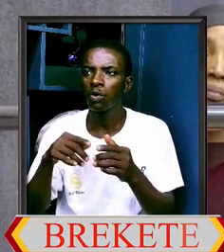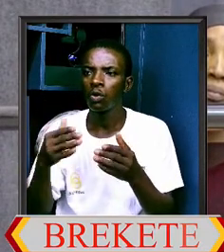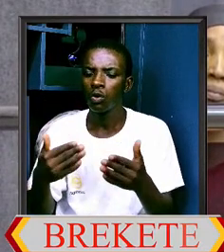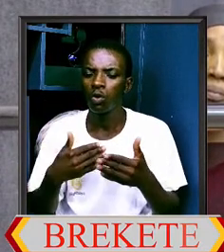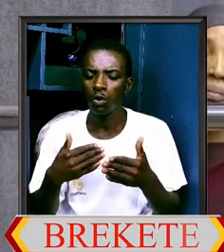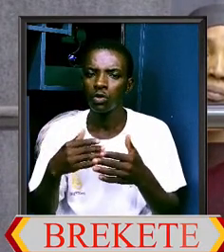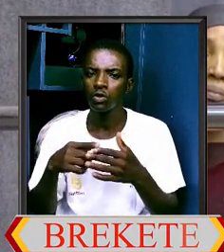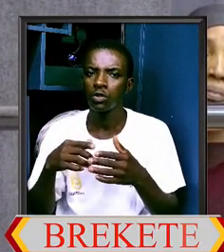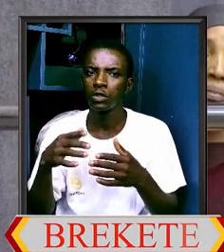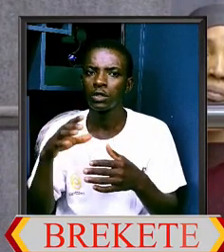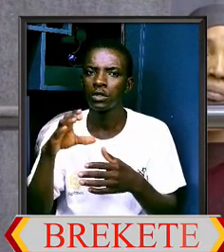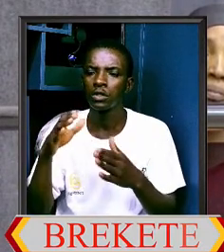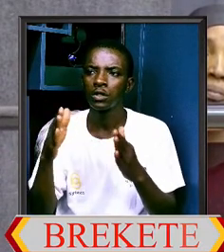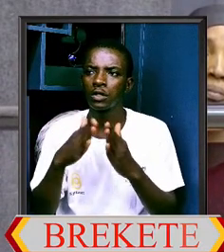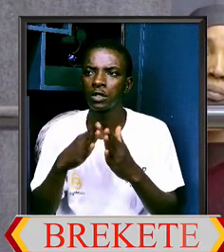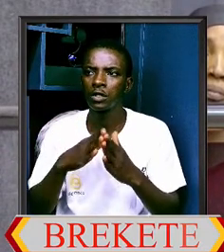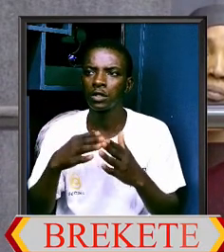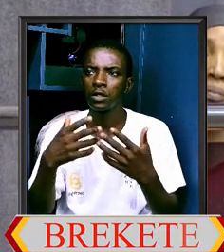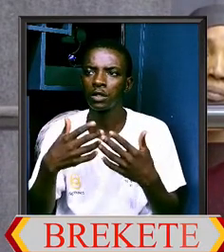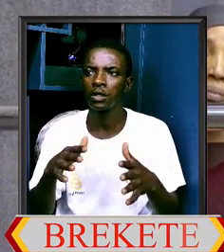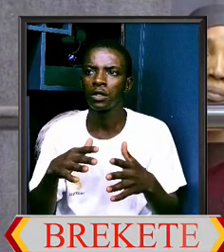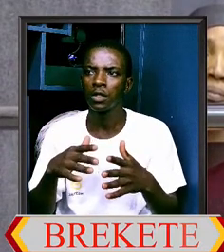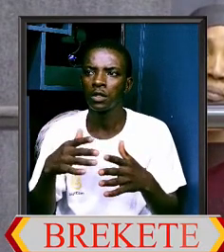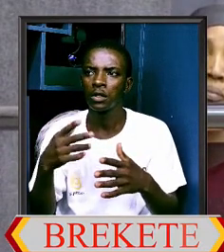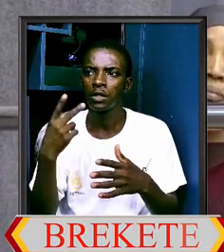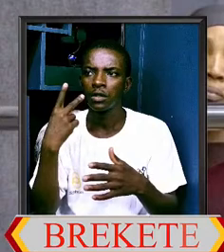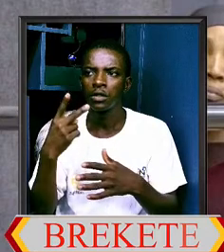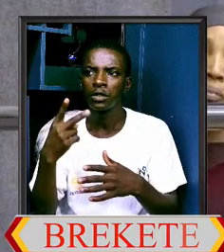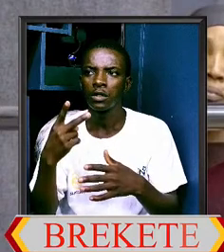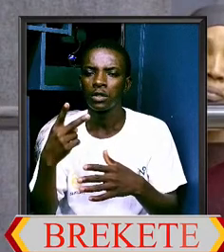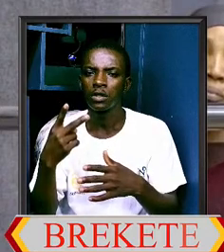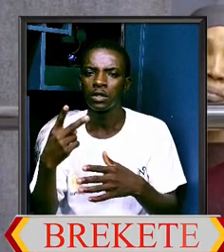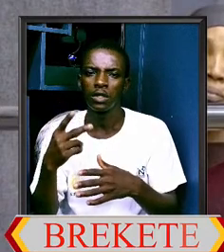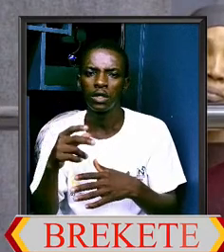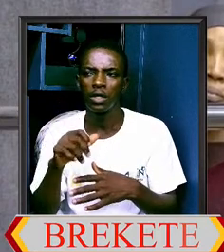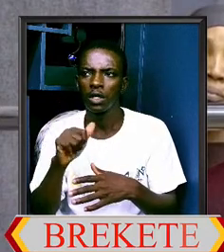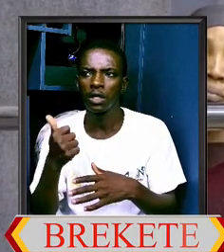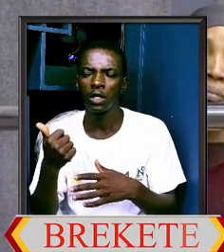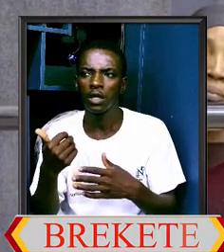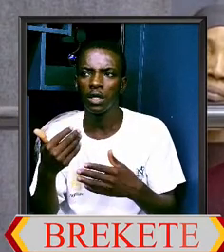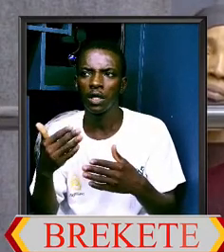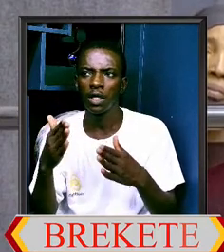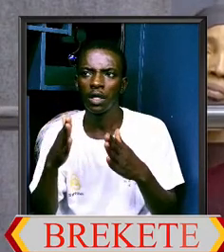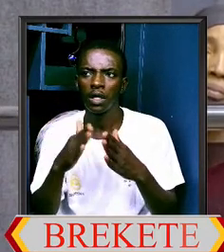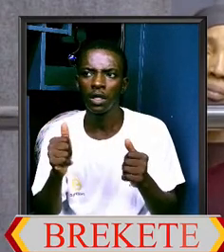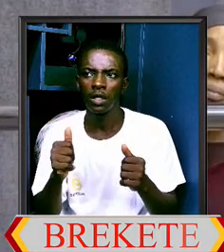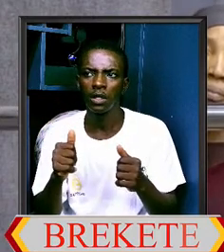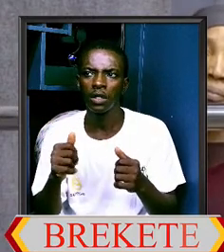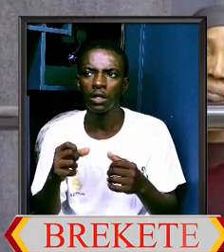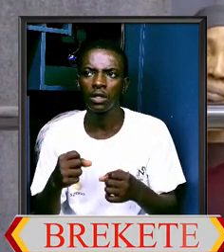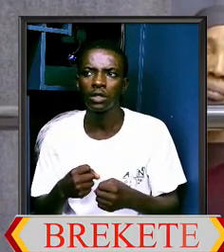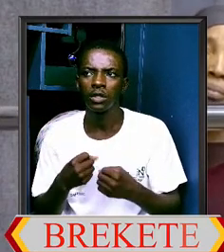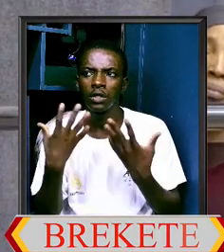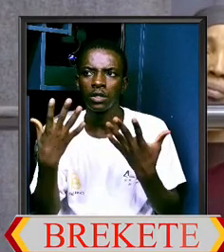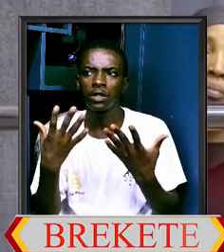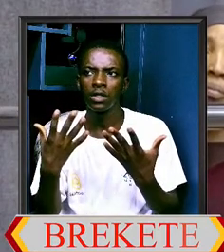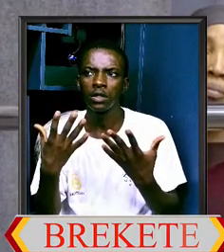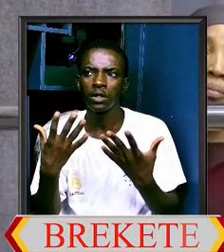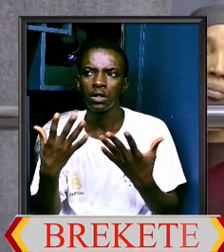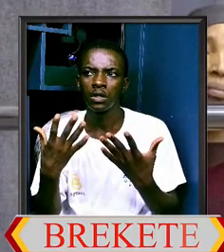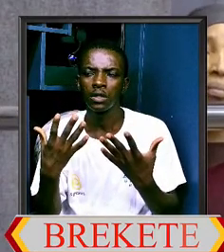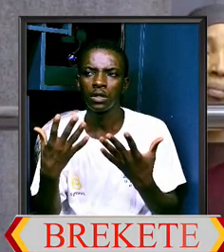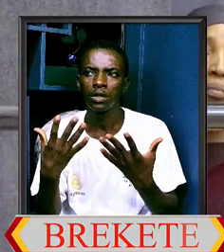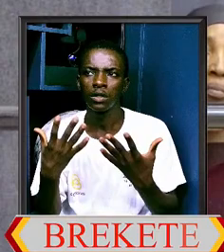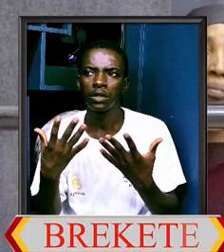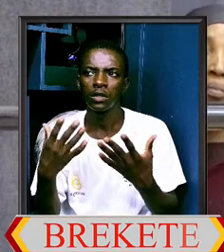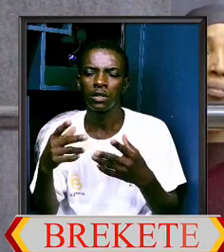to that city gate, a lady now drop. I look around, I don't see any house. They are like shouting for me, enter now, this